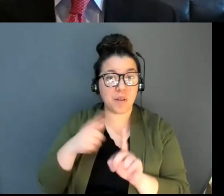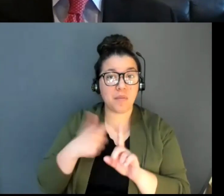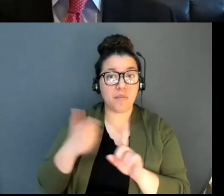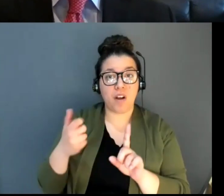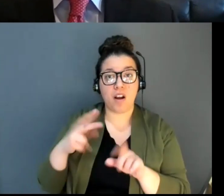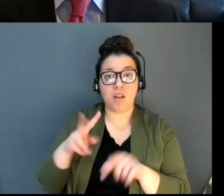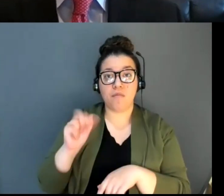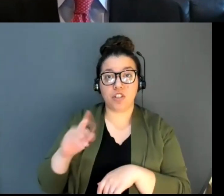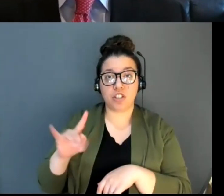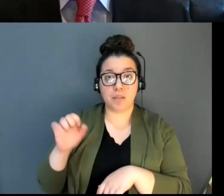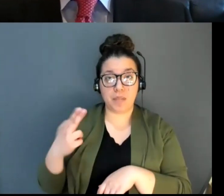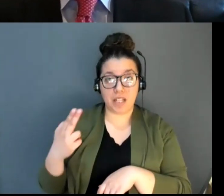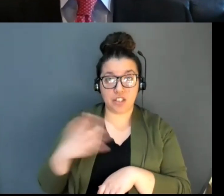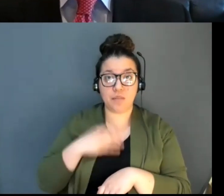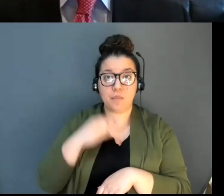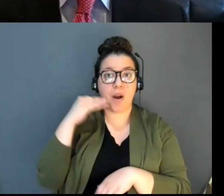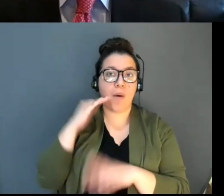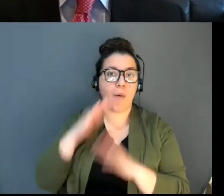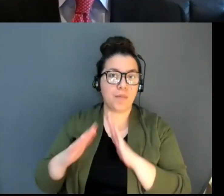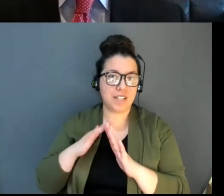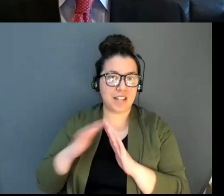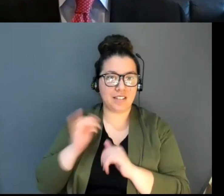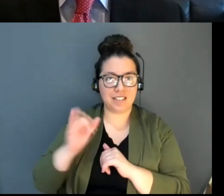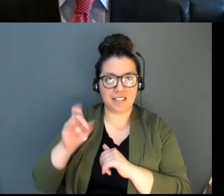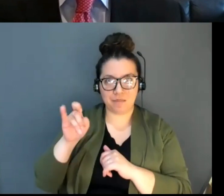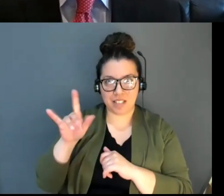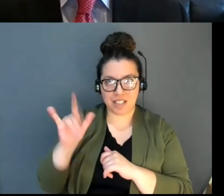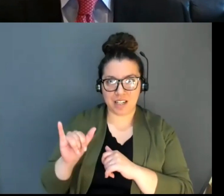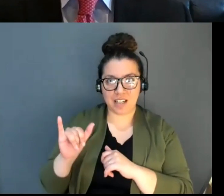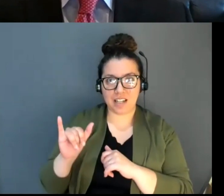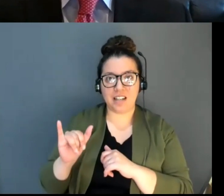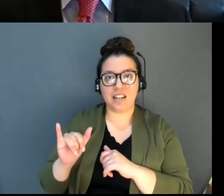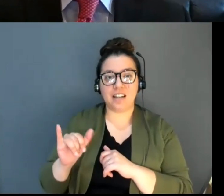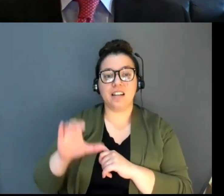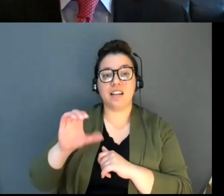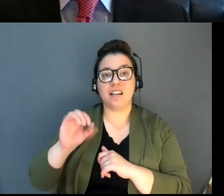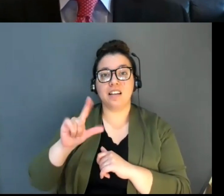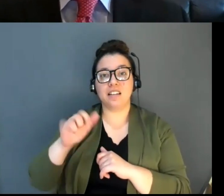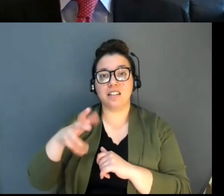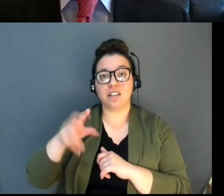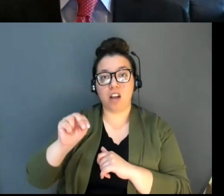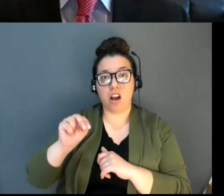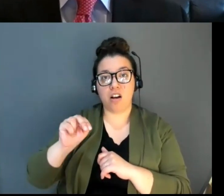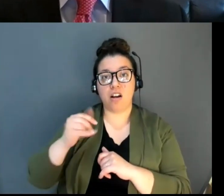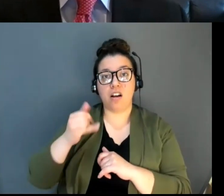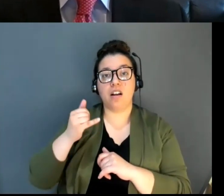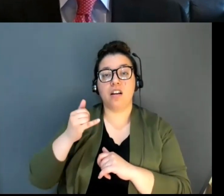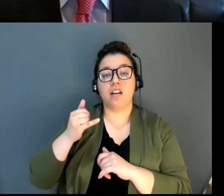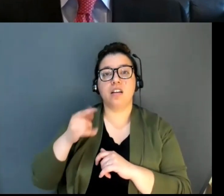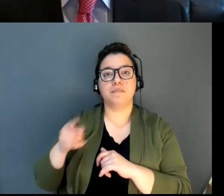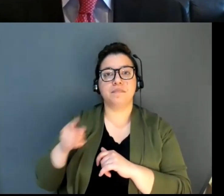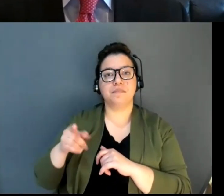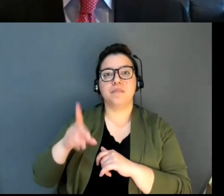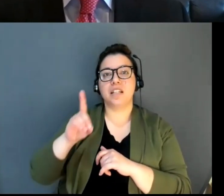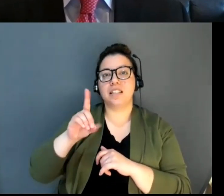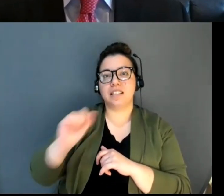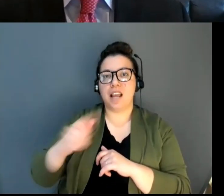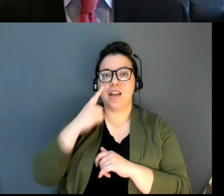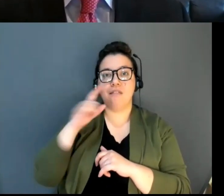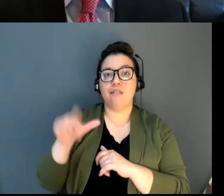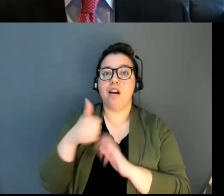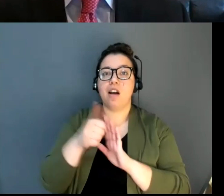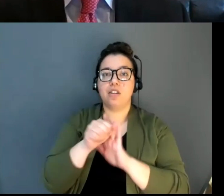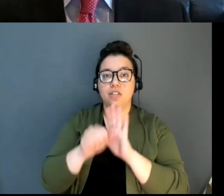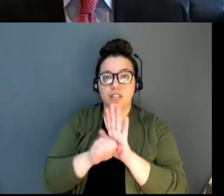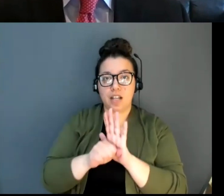where Danny's also from. Colin, our Commonwealth attorney, who's like the district attorney in other states, he read for the law underneath